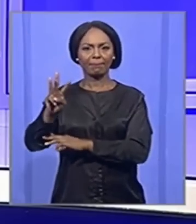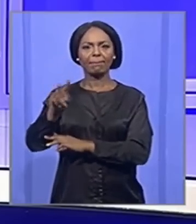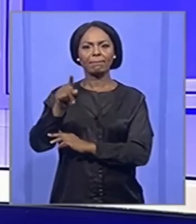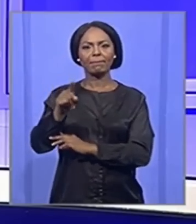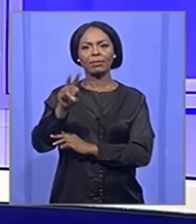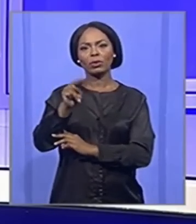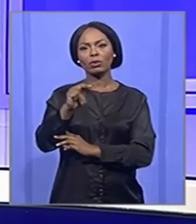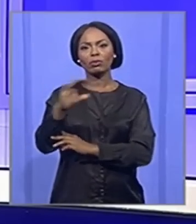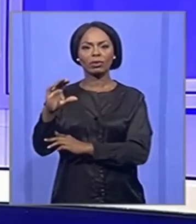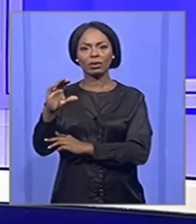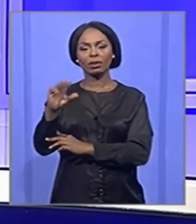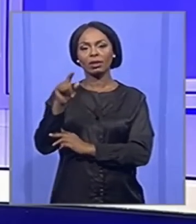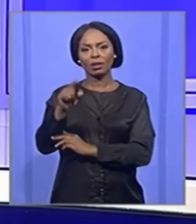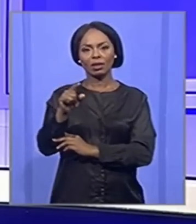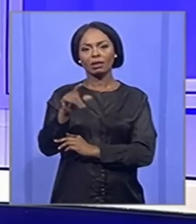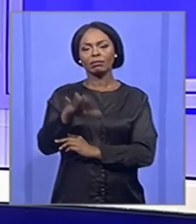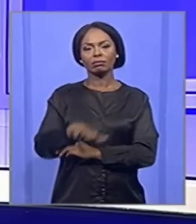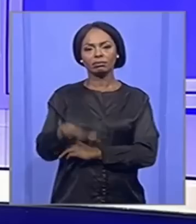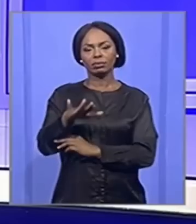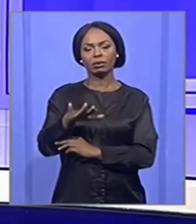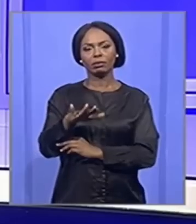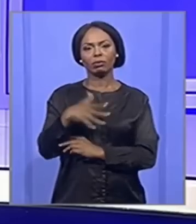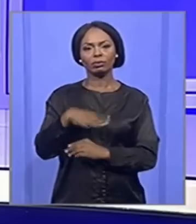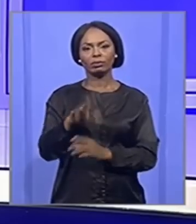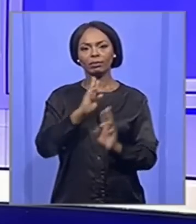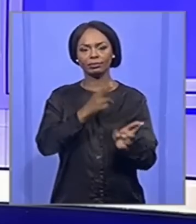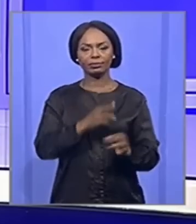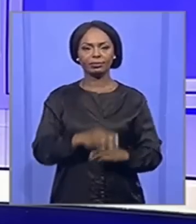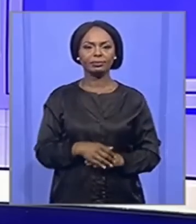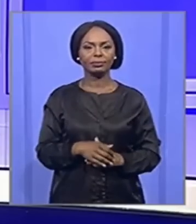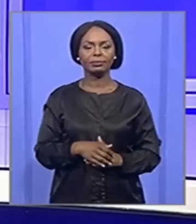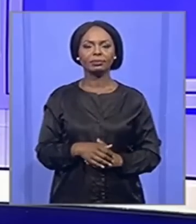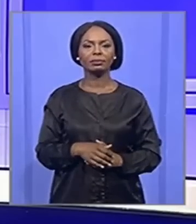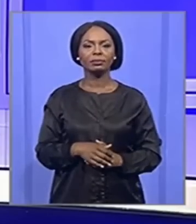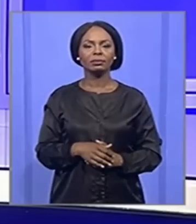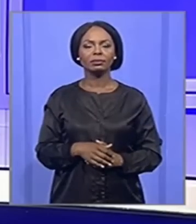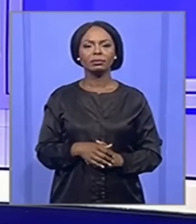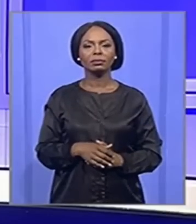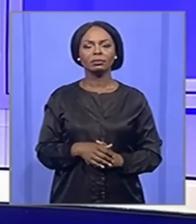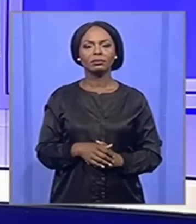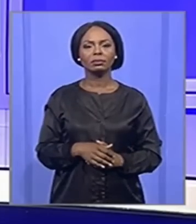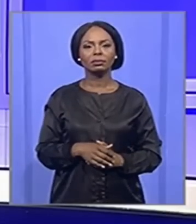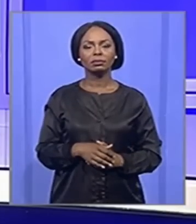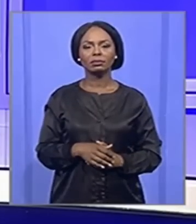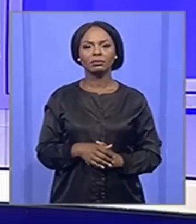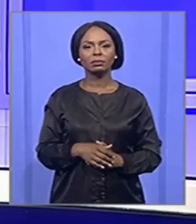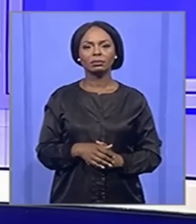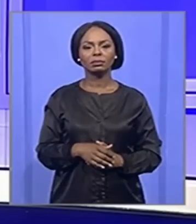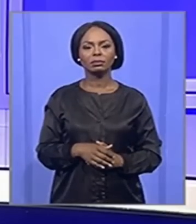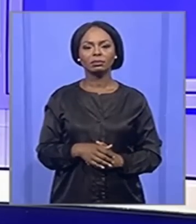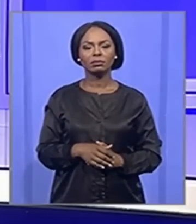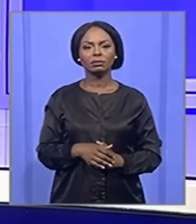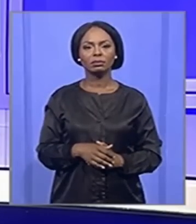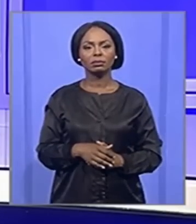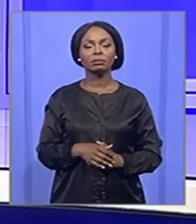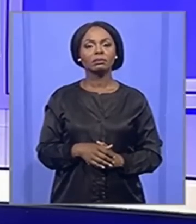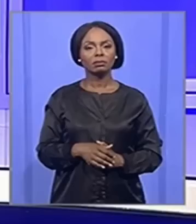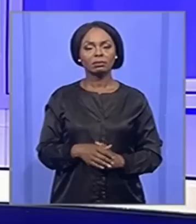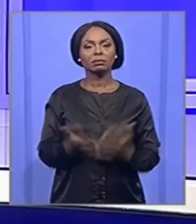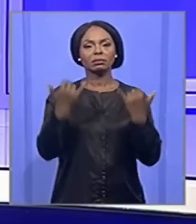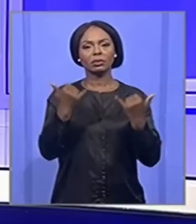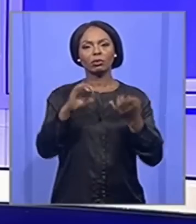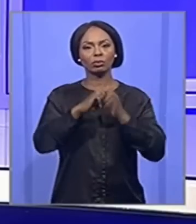Northern Cape le batla dikarabo. Ka o le leng re fumana hore